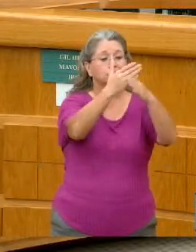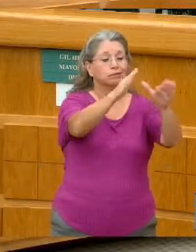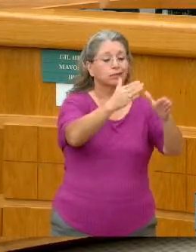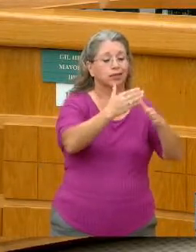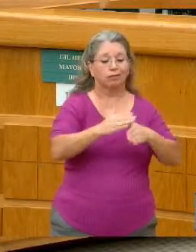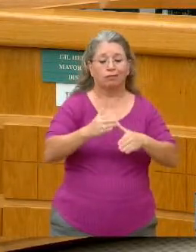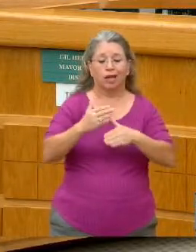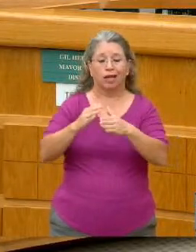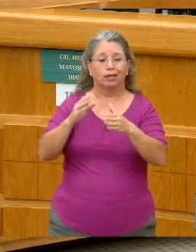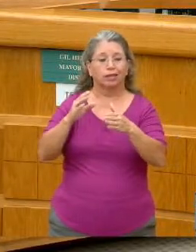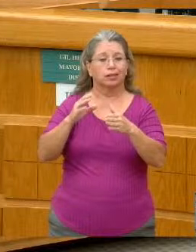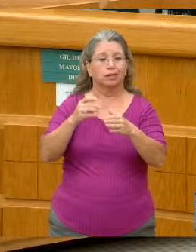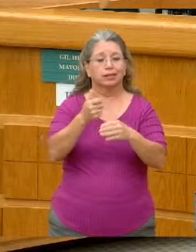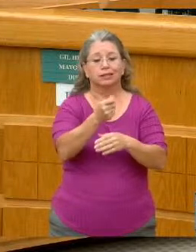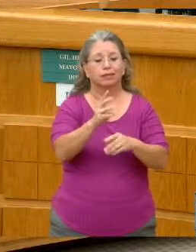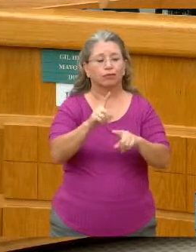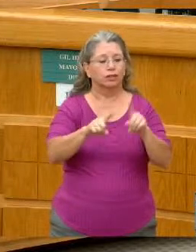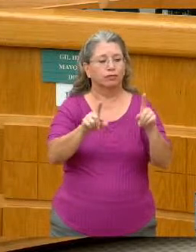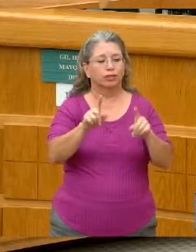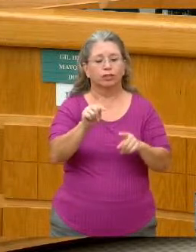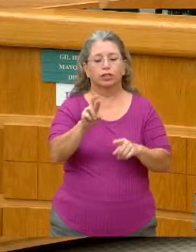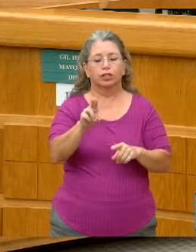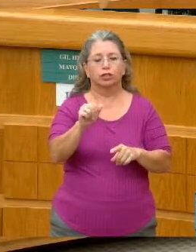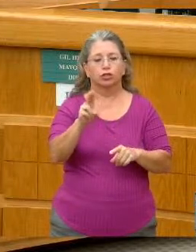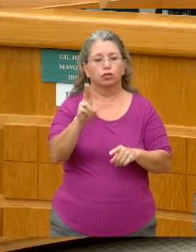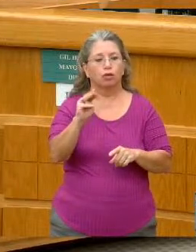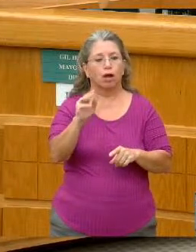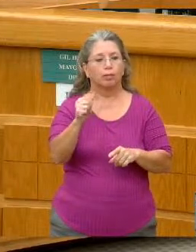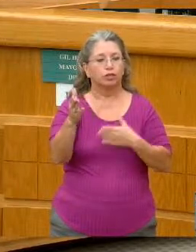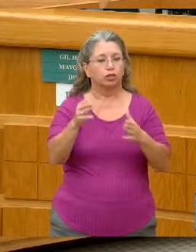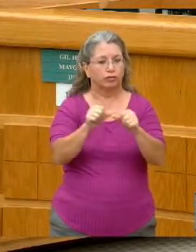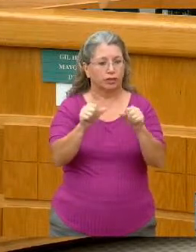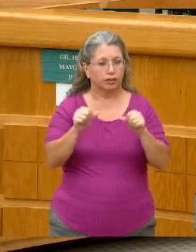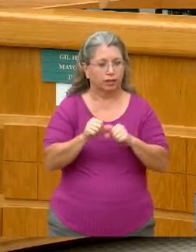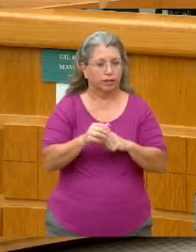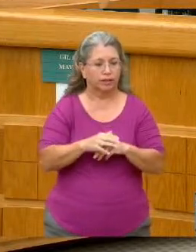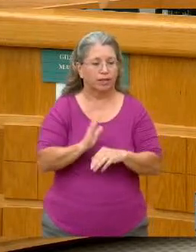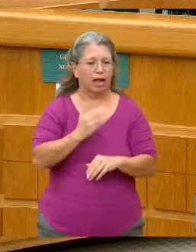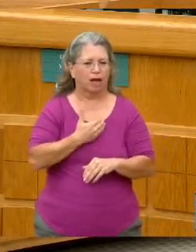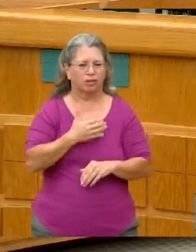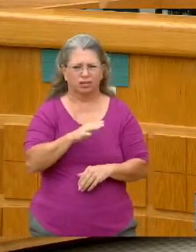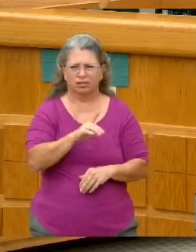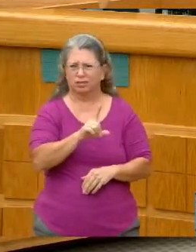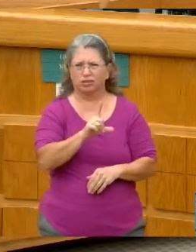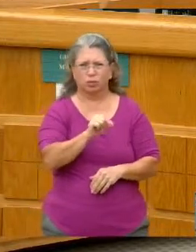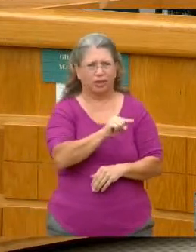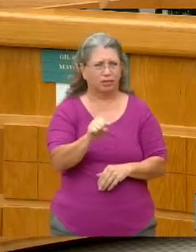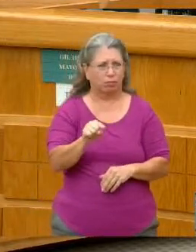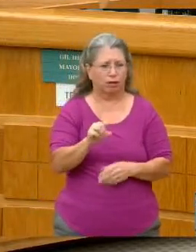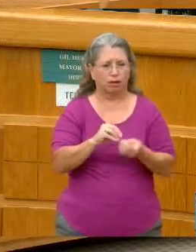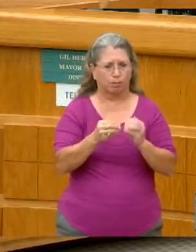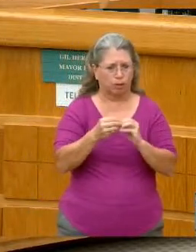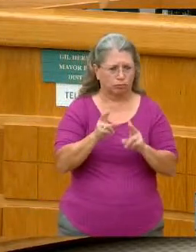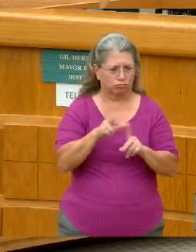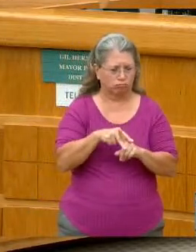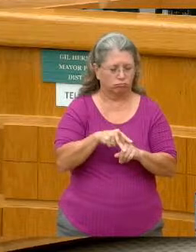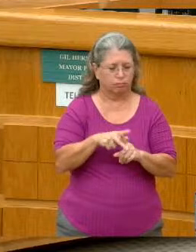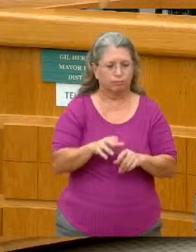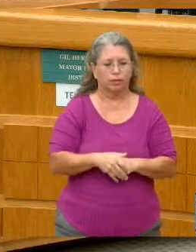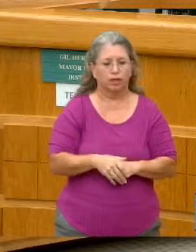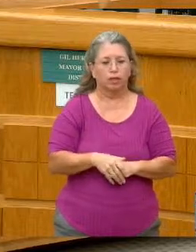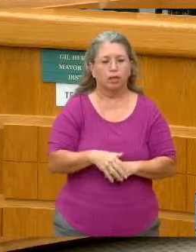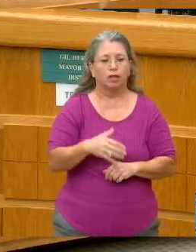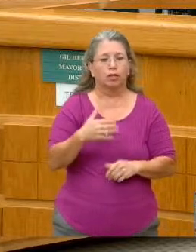number, it's 20-something, and we have the fourth highest number of hospitalizations per capita or